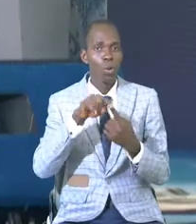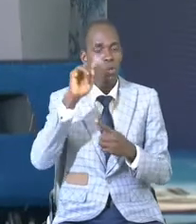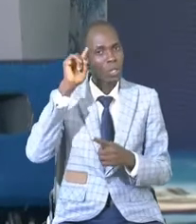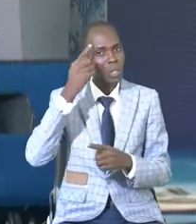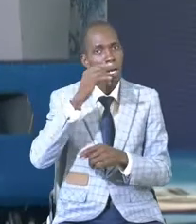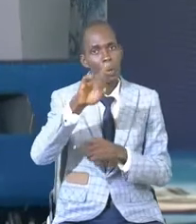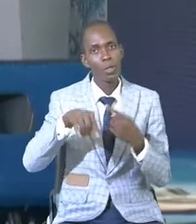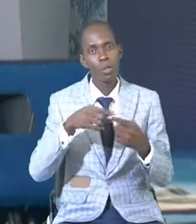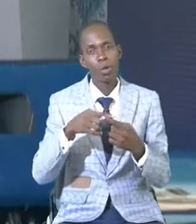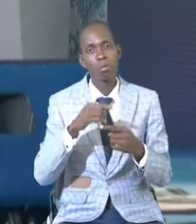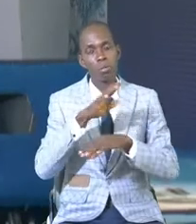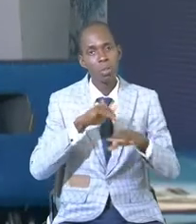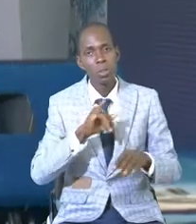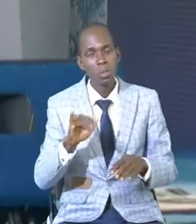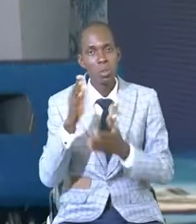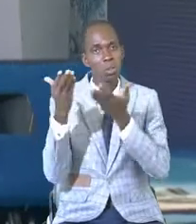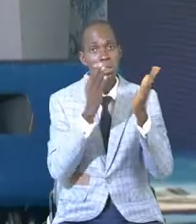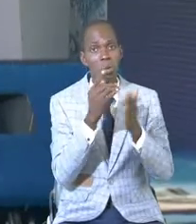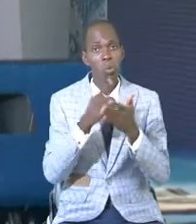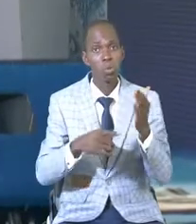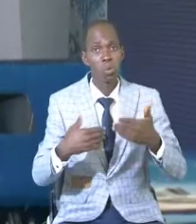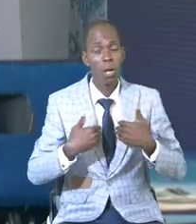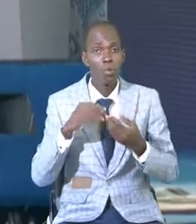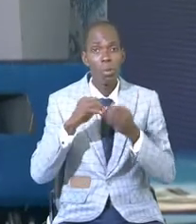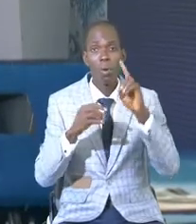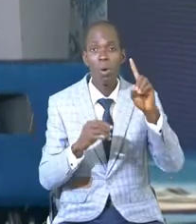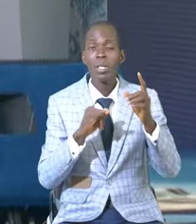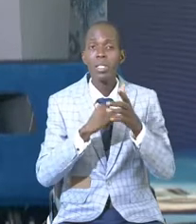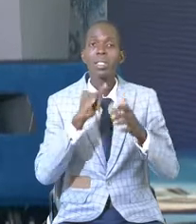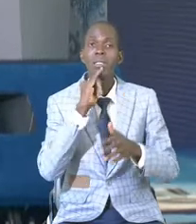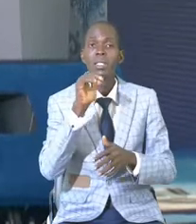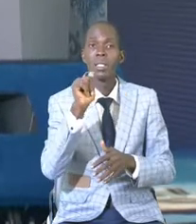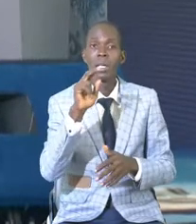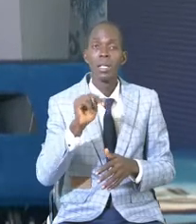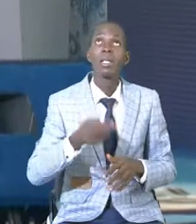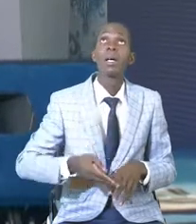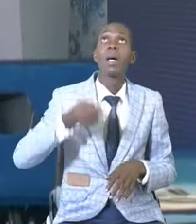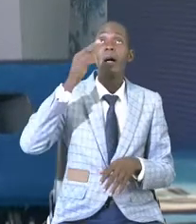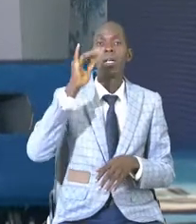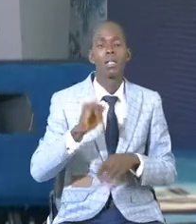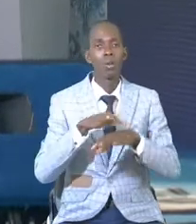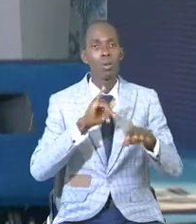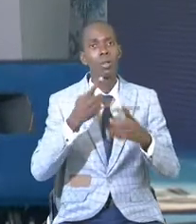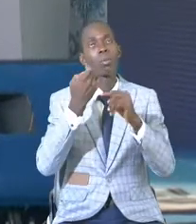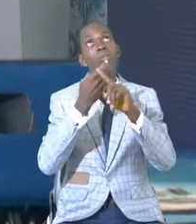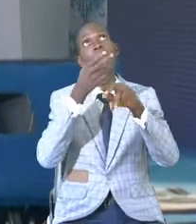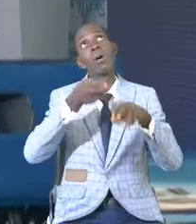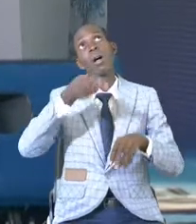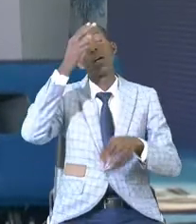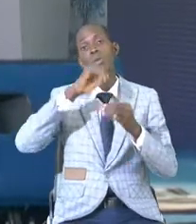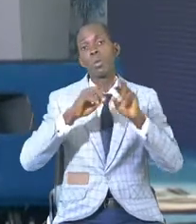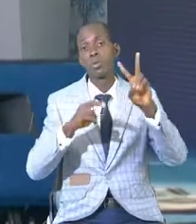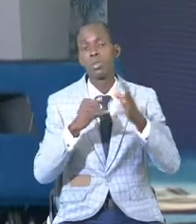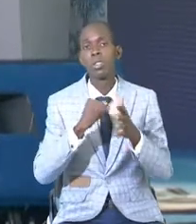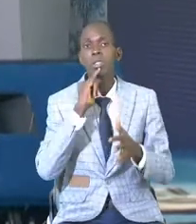service and what you have, number one, it's a high calling. It is coming from on high. Number two, it's a holy